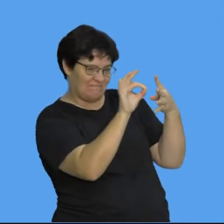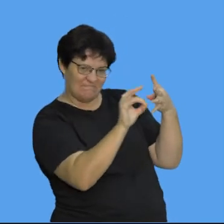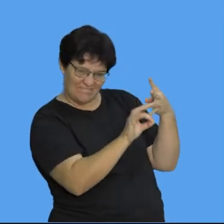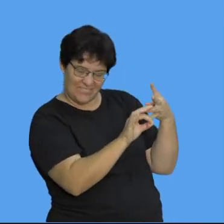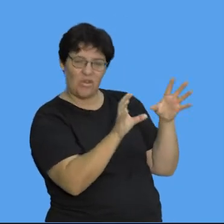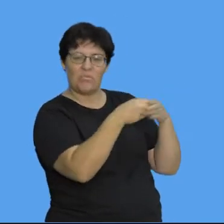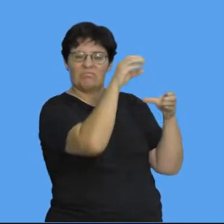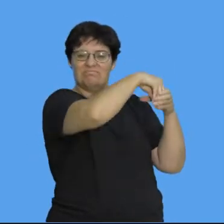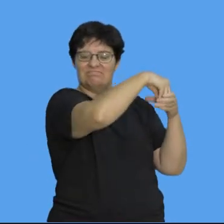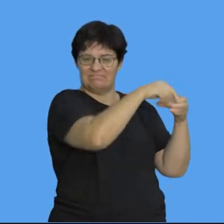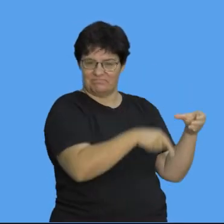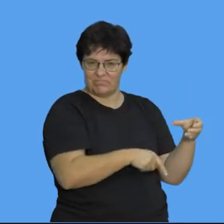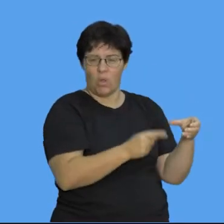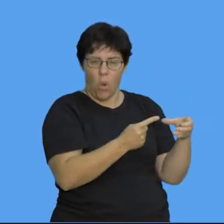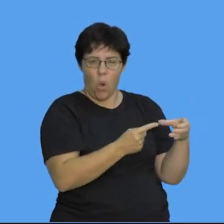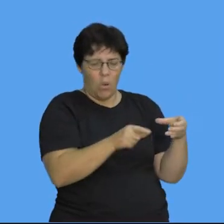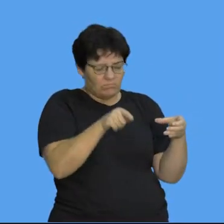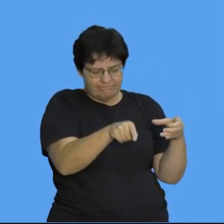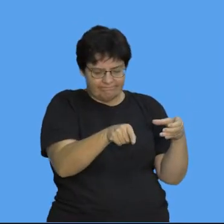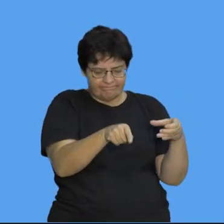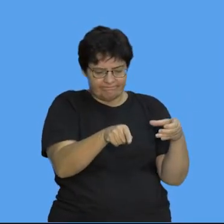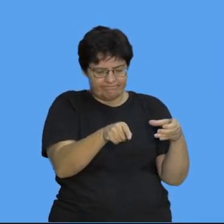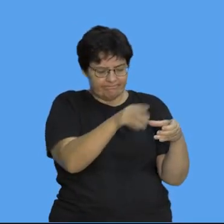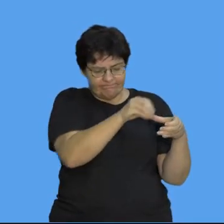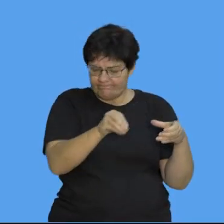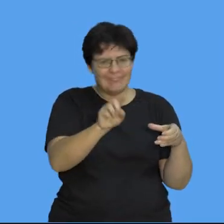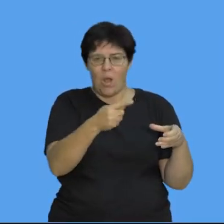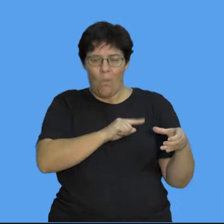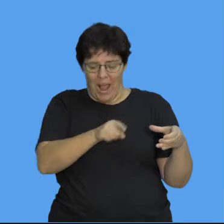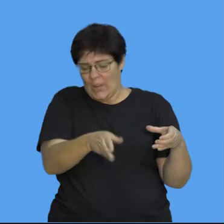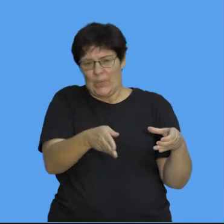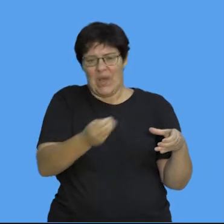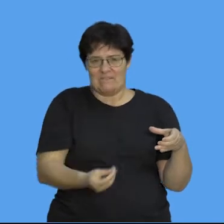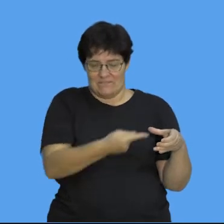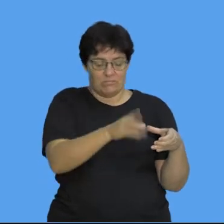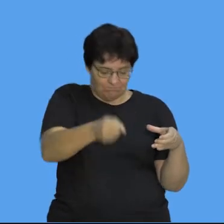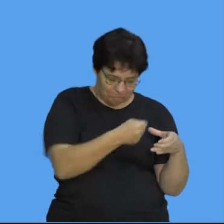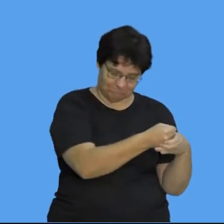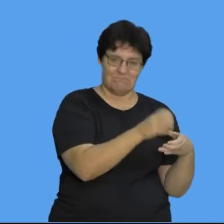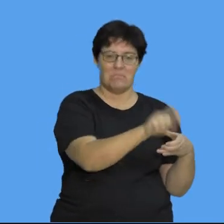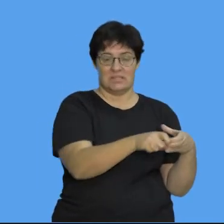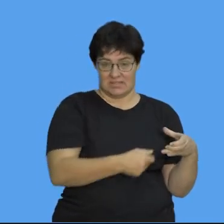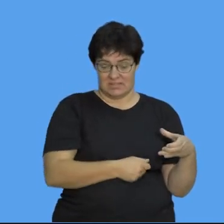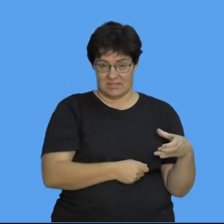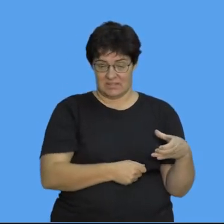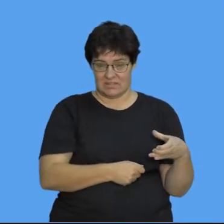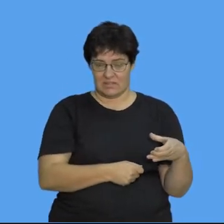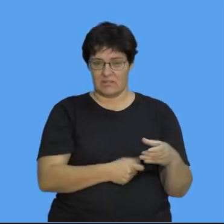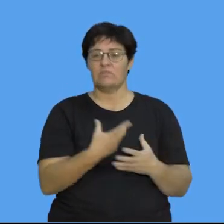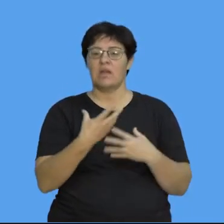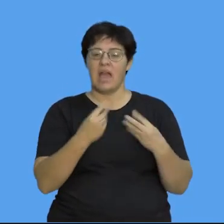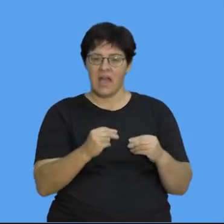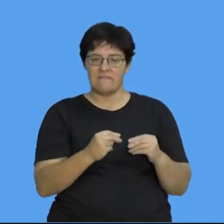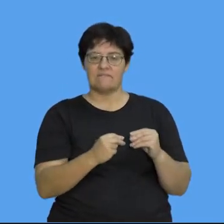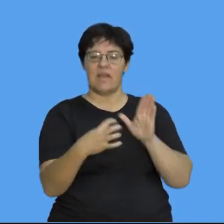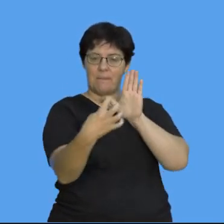specific categories, or they're missing something, or they have these kind of characteristics. And what I've done is I've